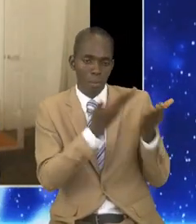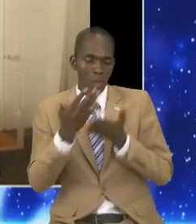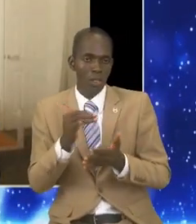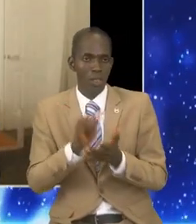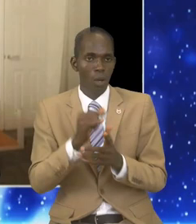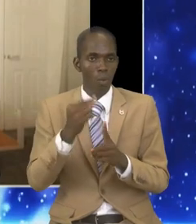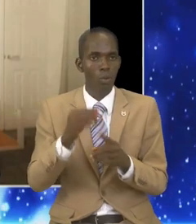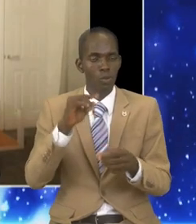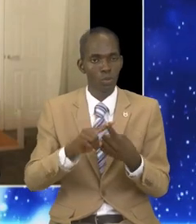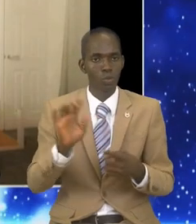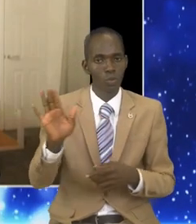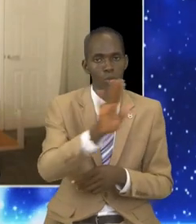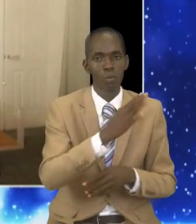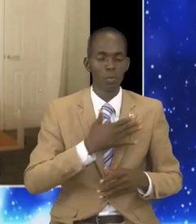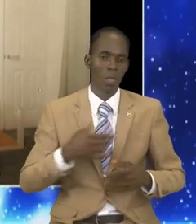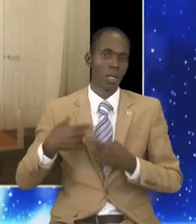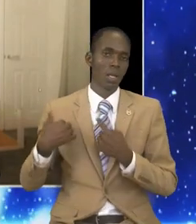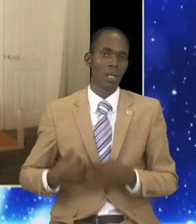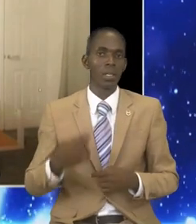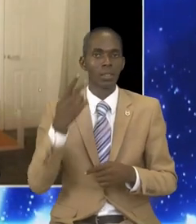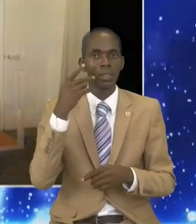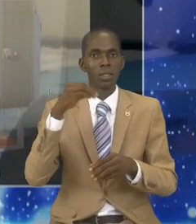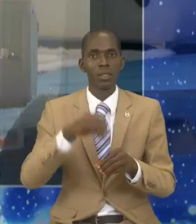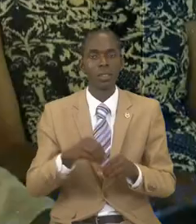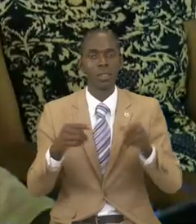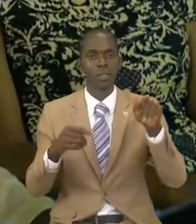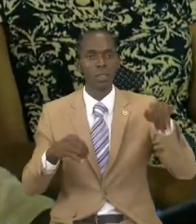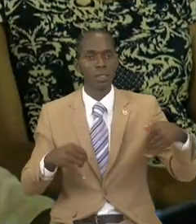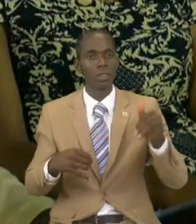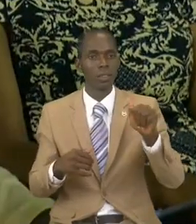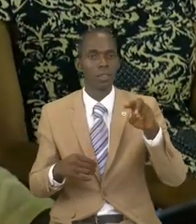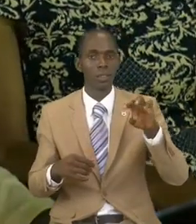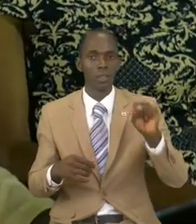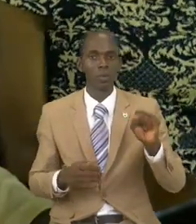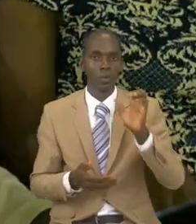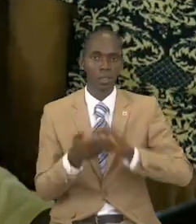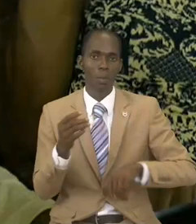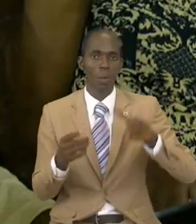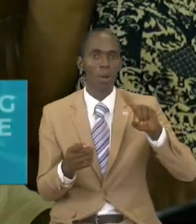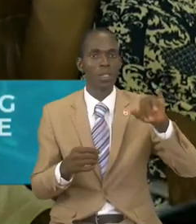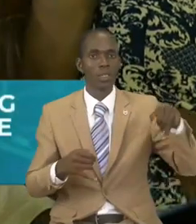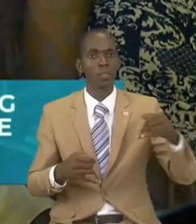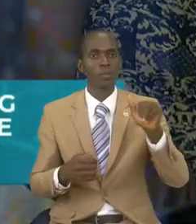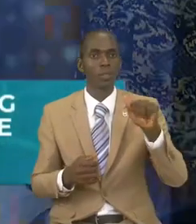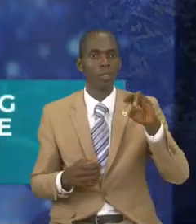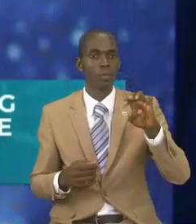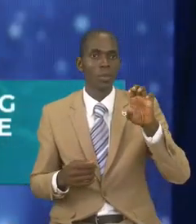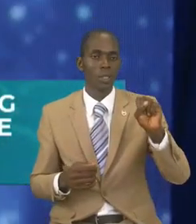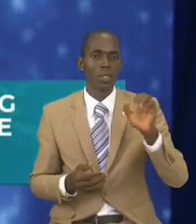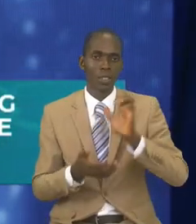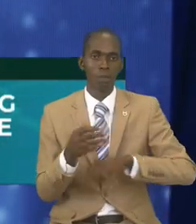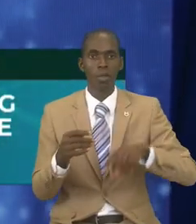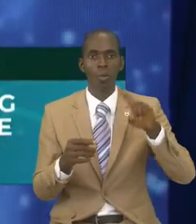our heart. Look at James chapter 1 verse 18. James chapter 1 verse